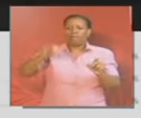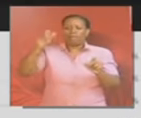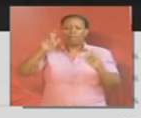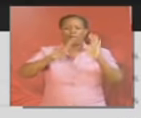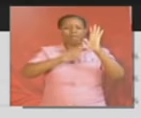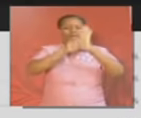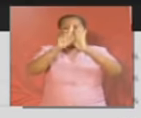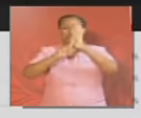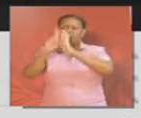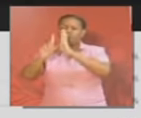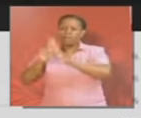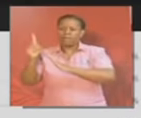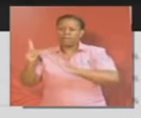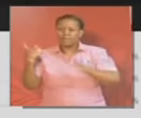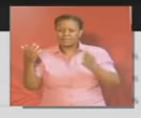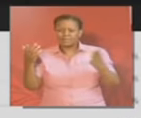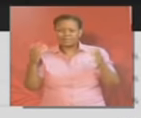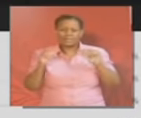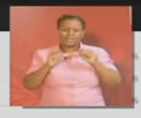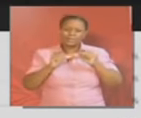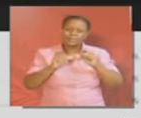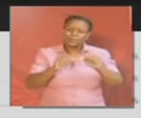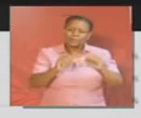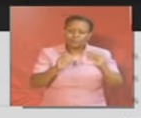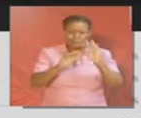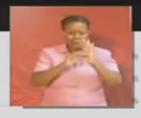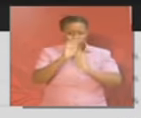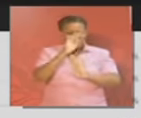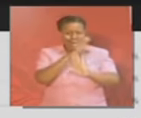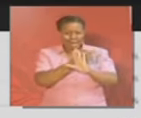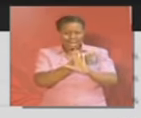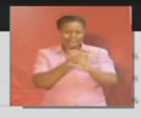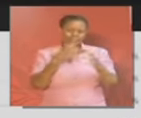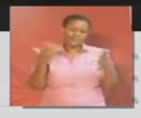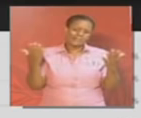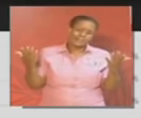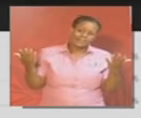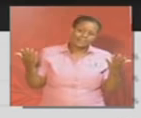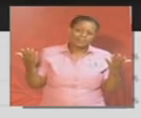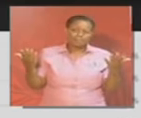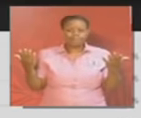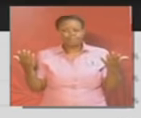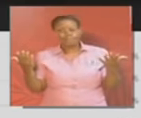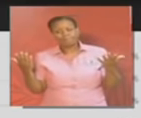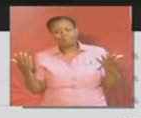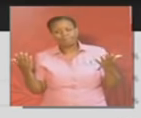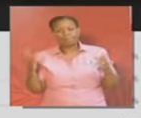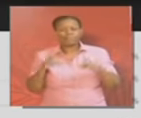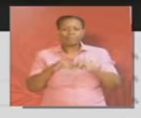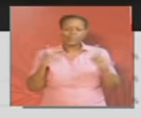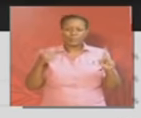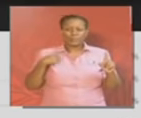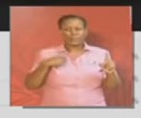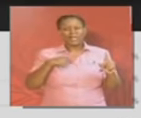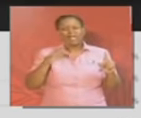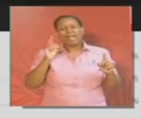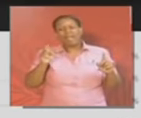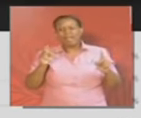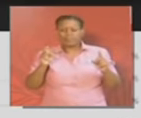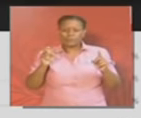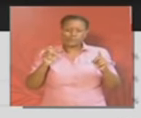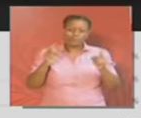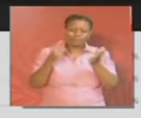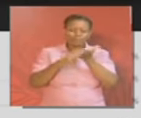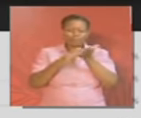proceed through the month of March. And we do note that we had spoken about the relationship between this increase and